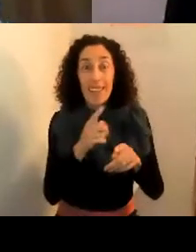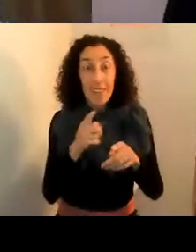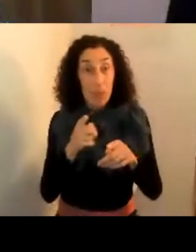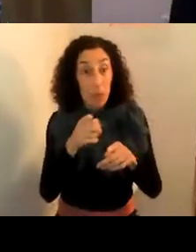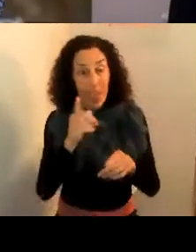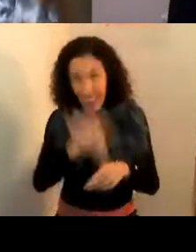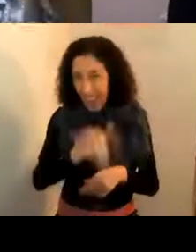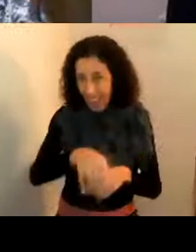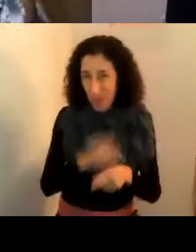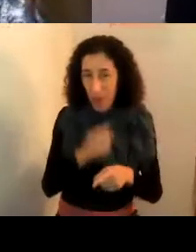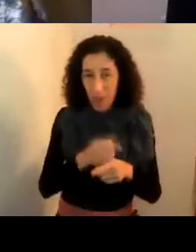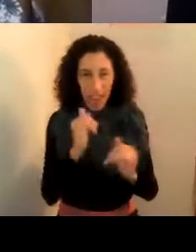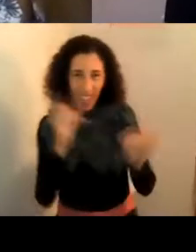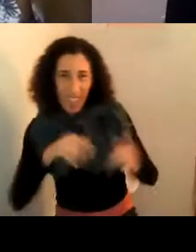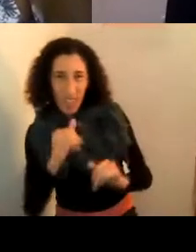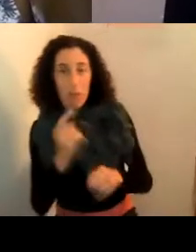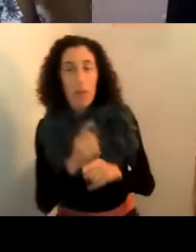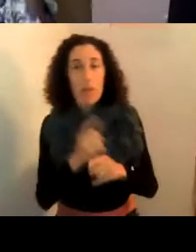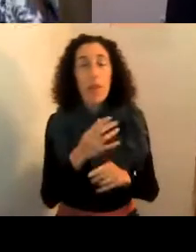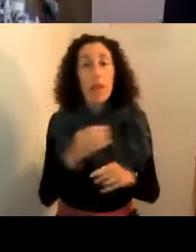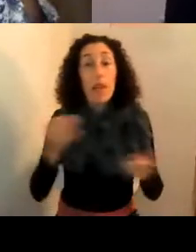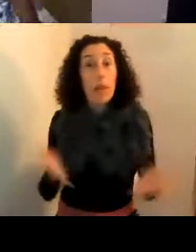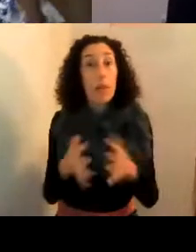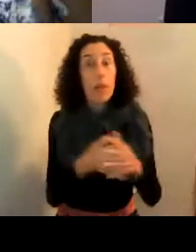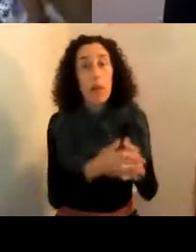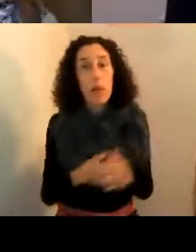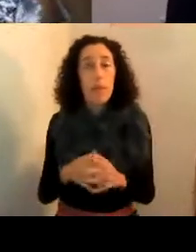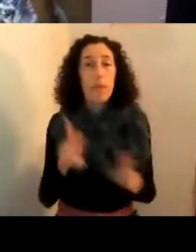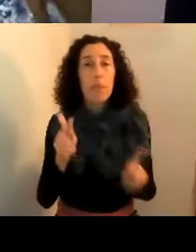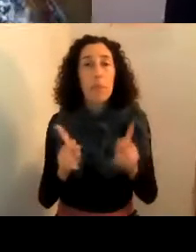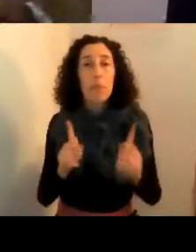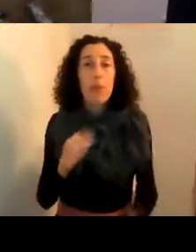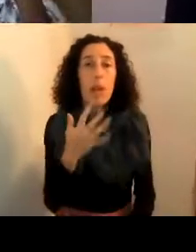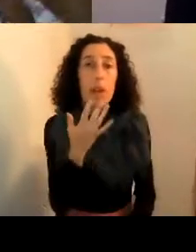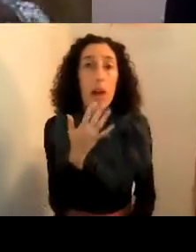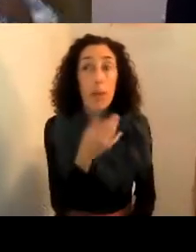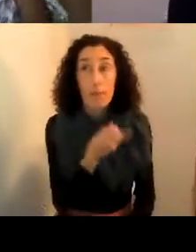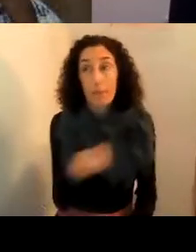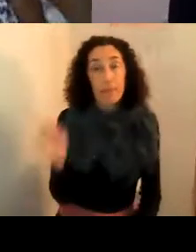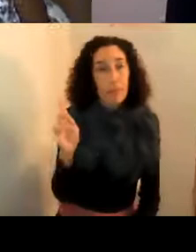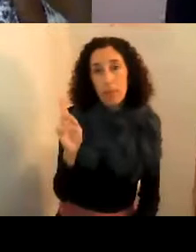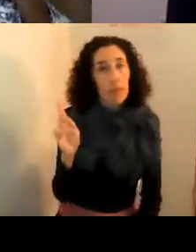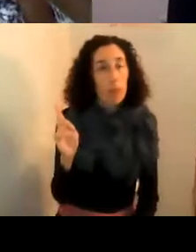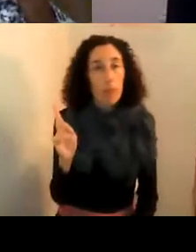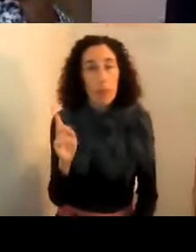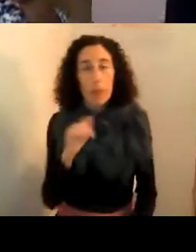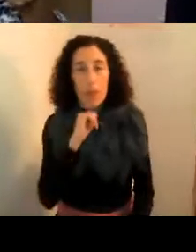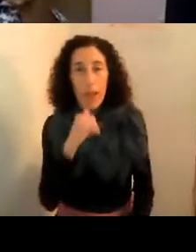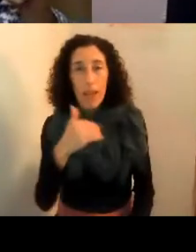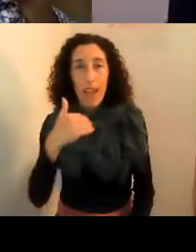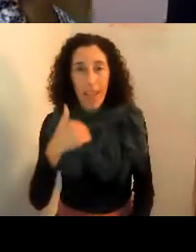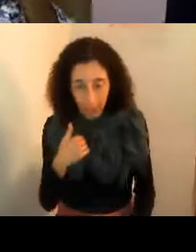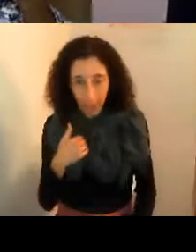and people of color in this country don't really have an experience of their identity not tied to